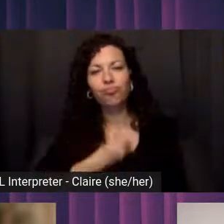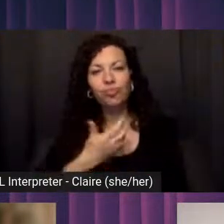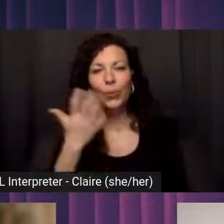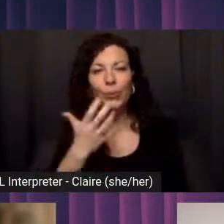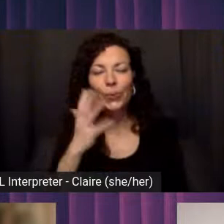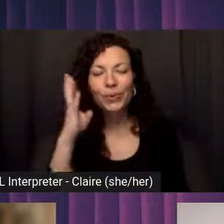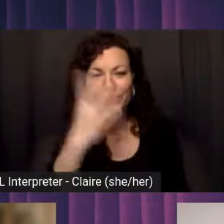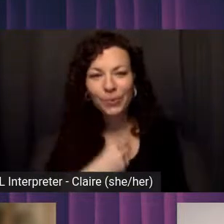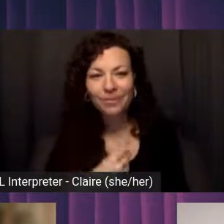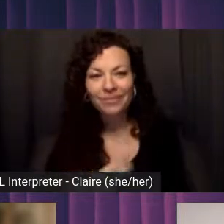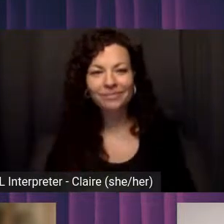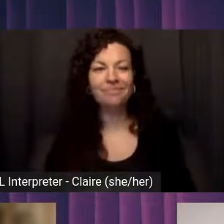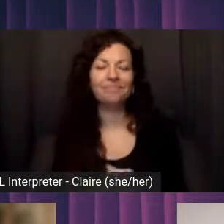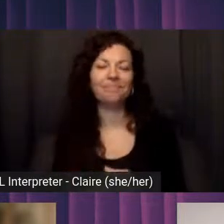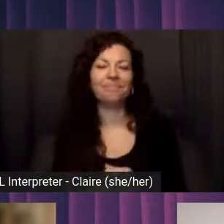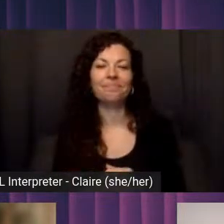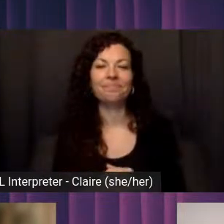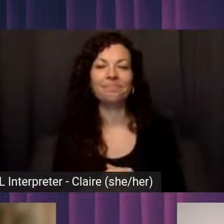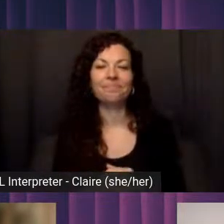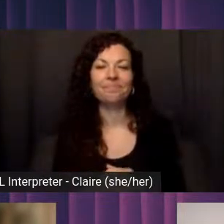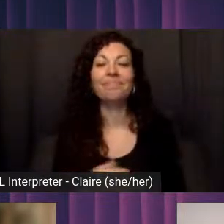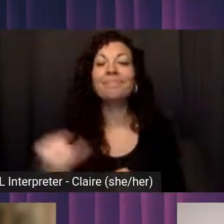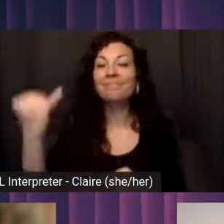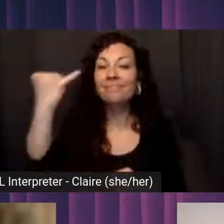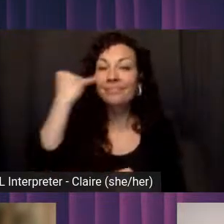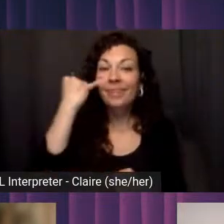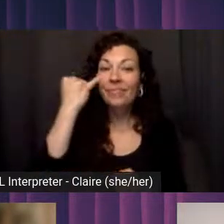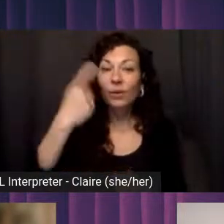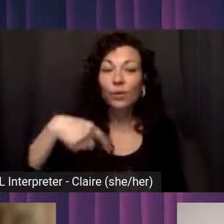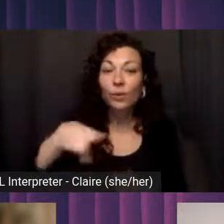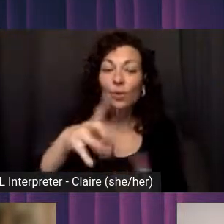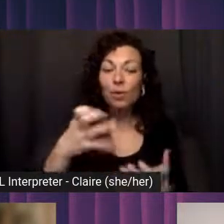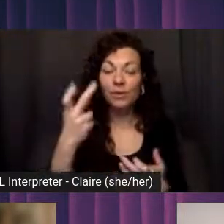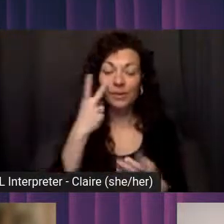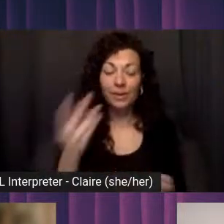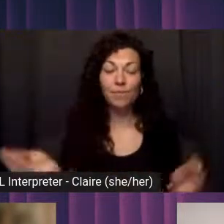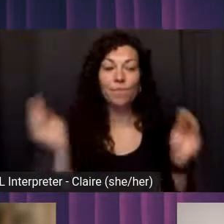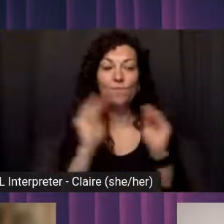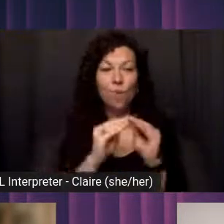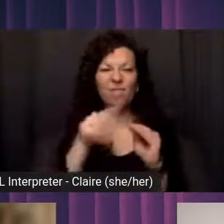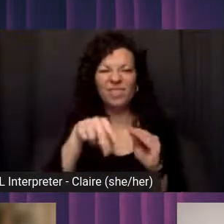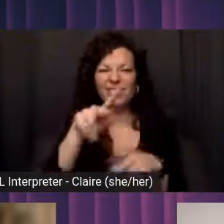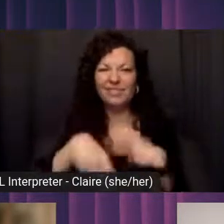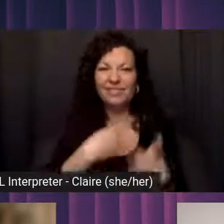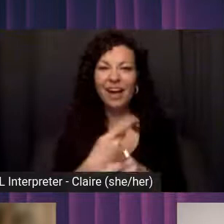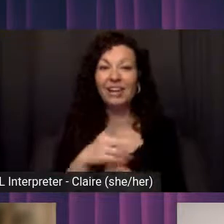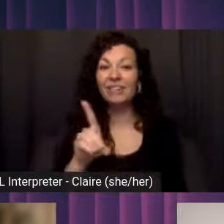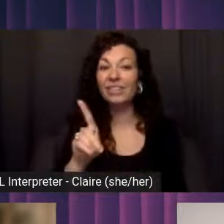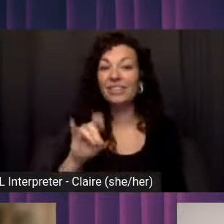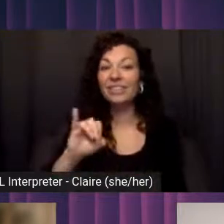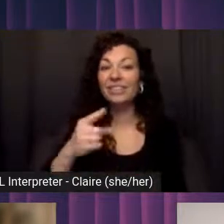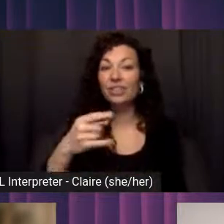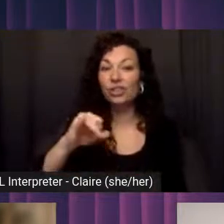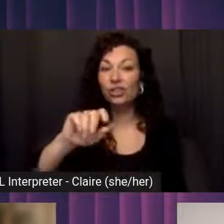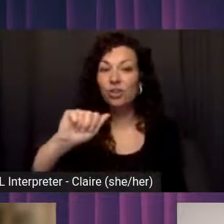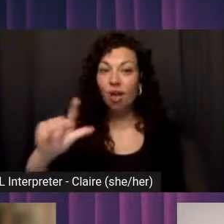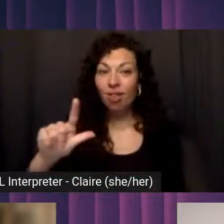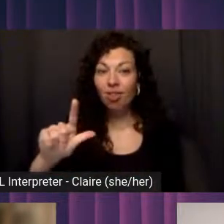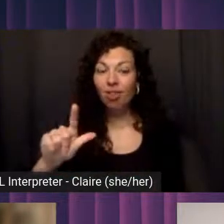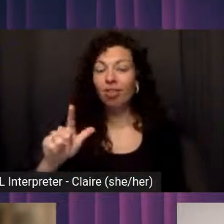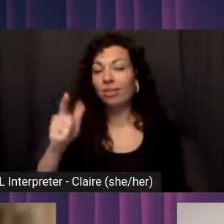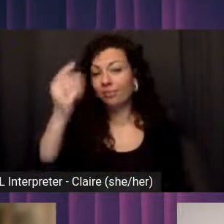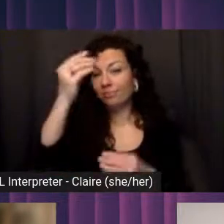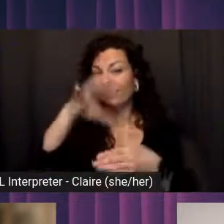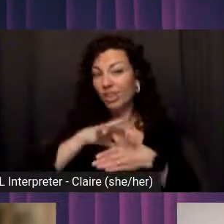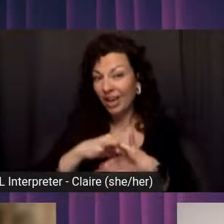of itself. If you would like to see more of our digital content, we're dropping the link in there for